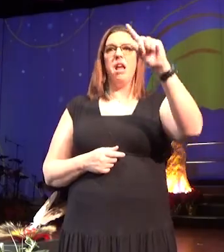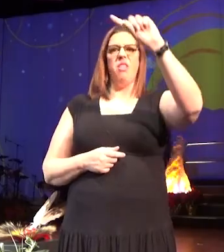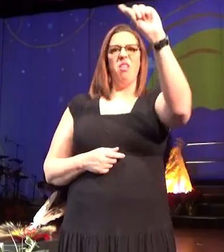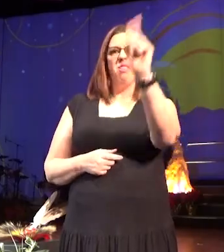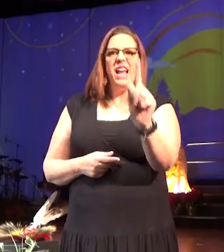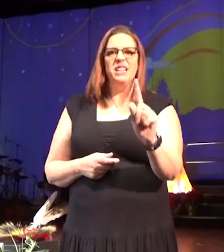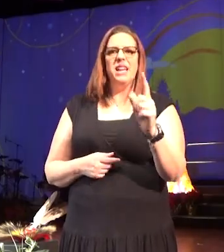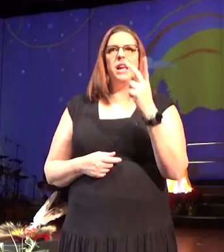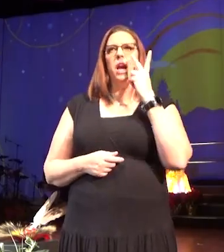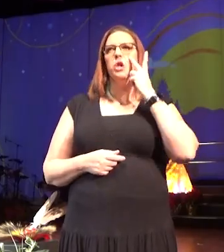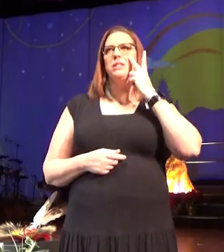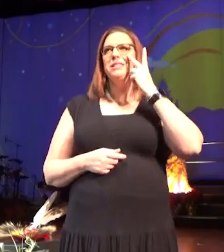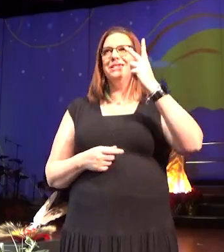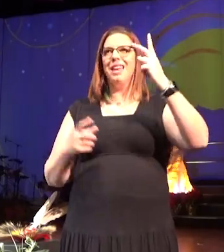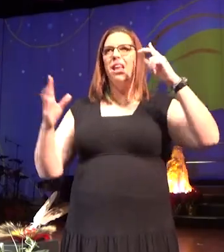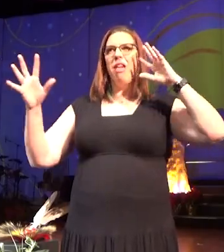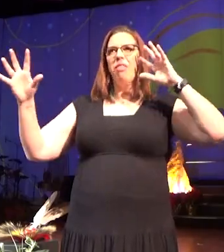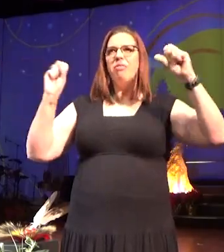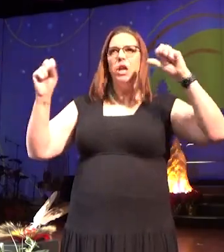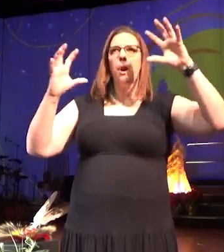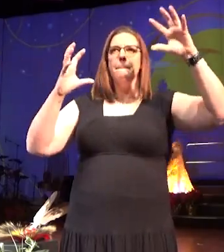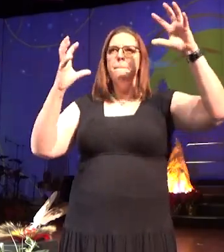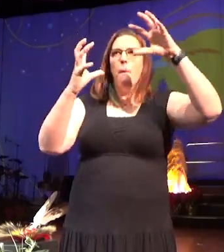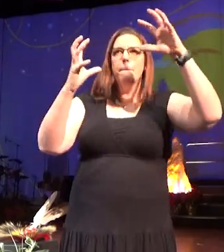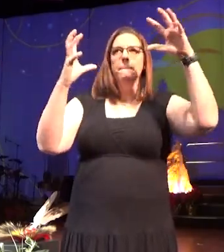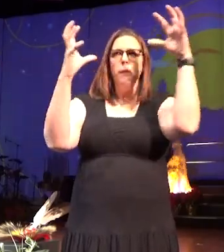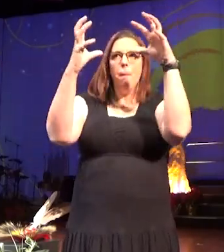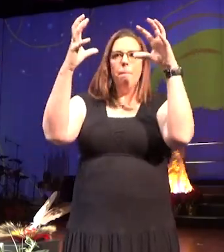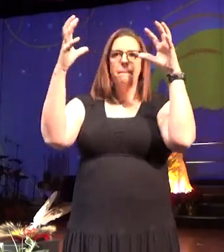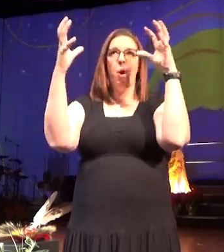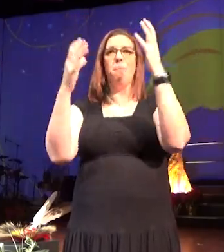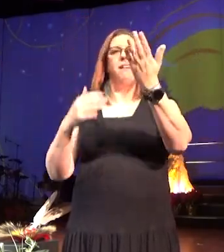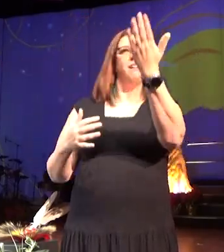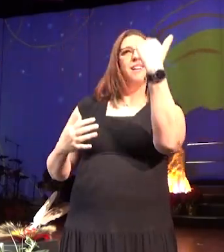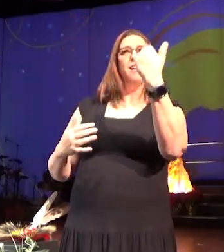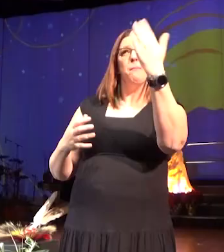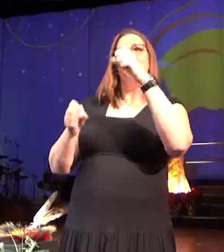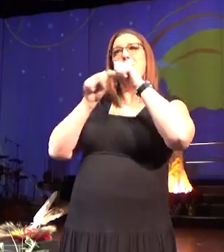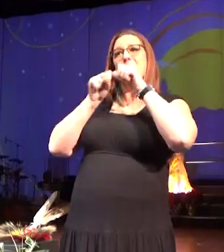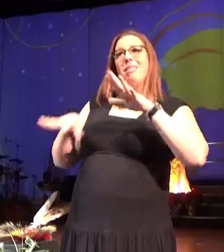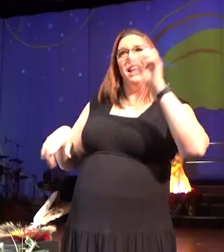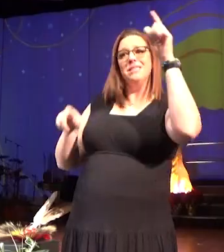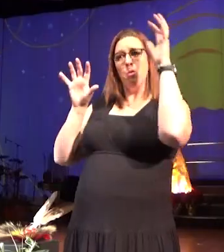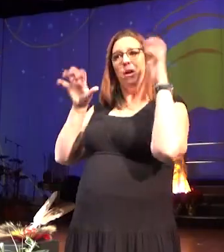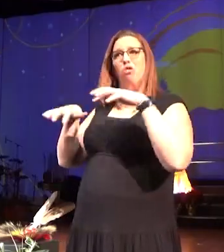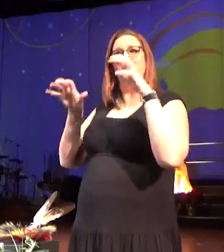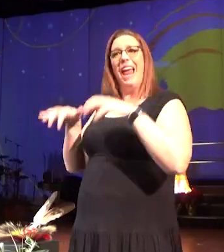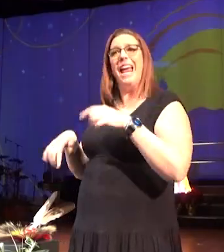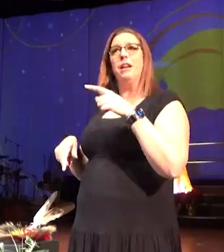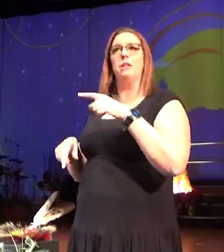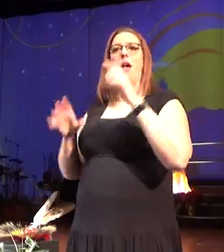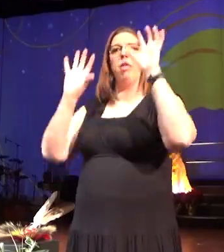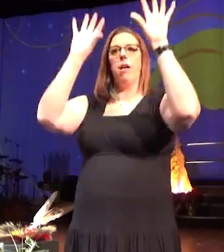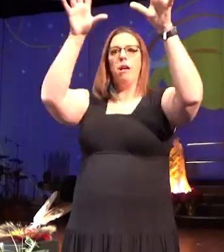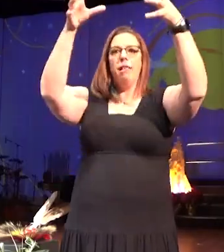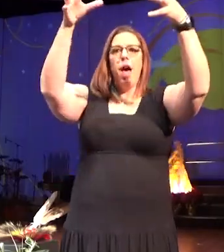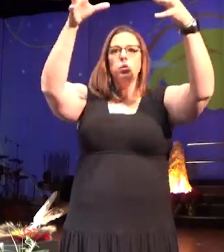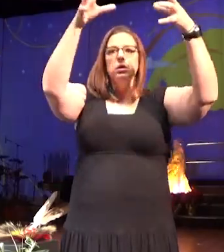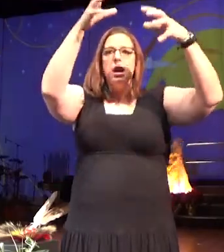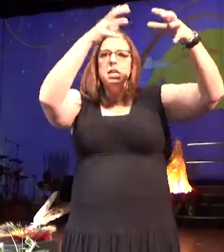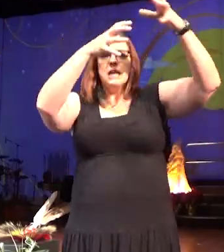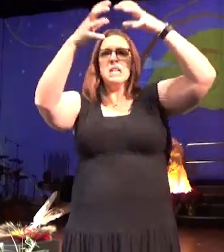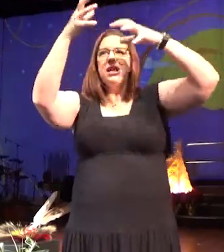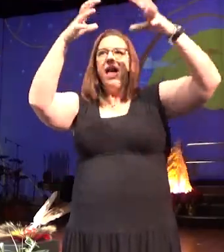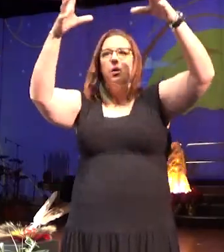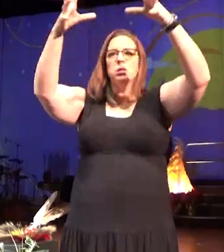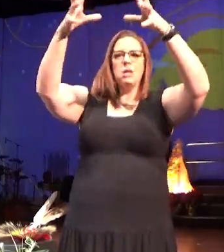and the thunder, clouds. I said, "Come over here and bless us with rain." And they turned towards me like this, and